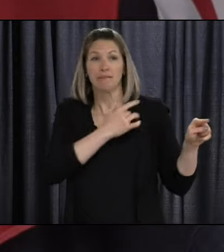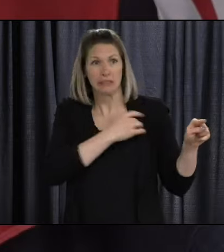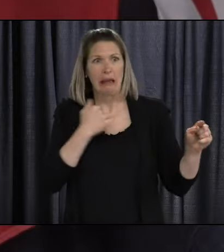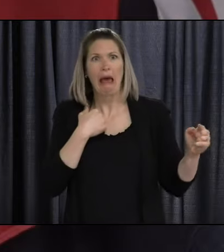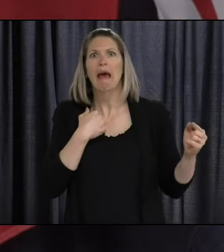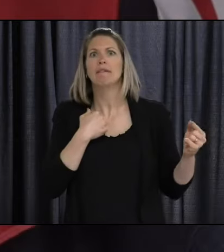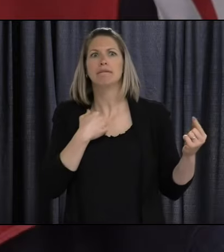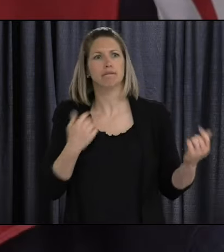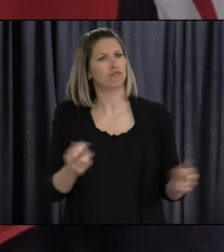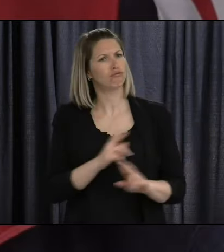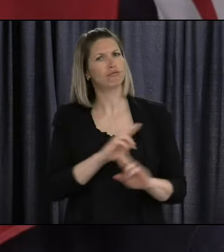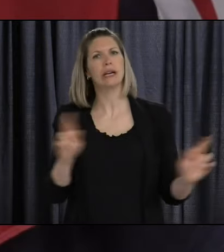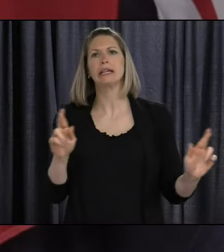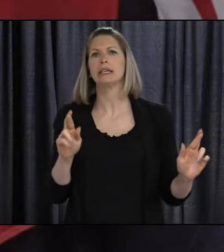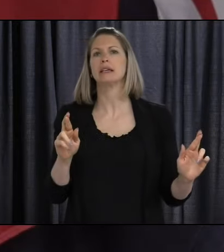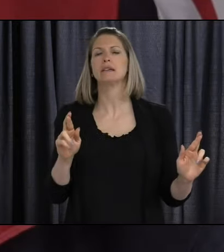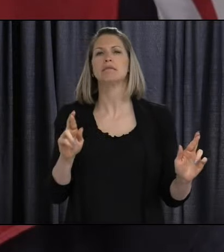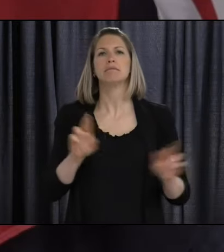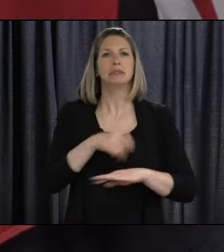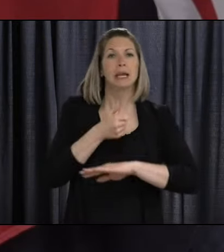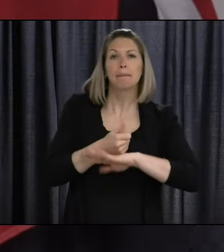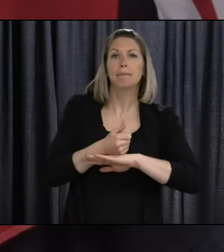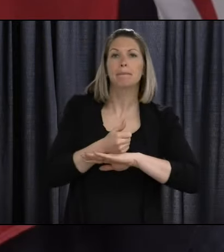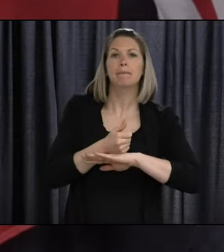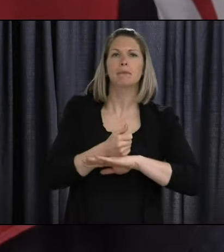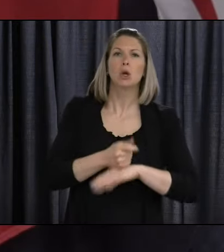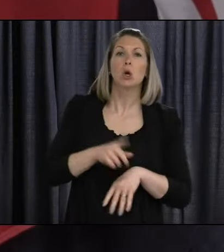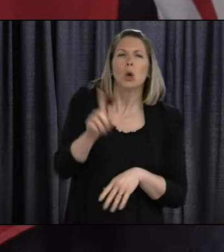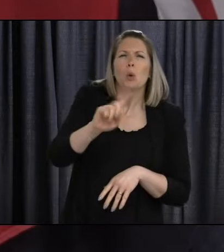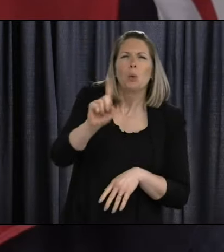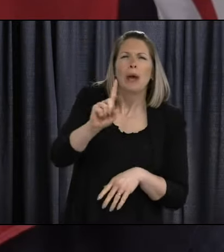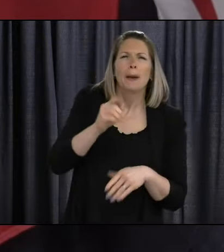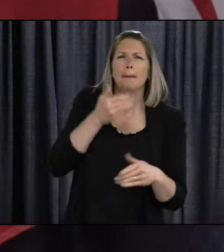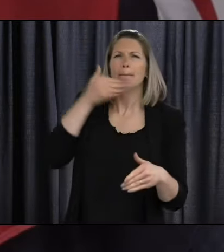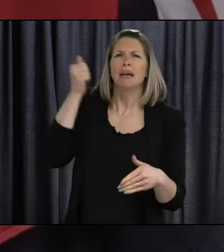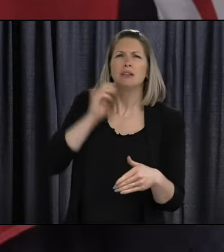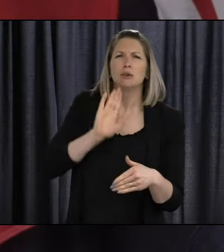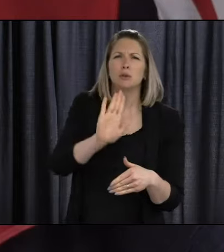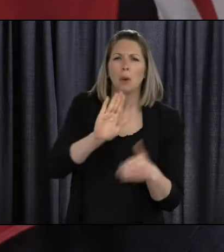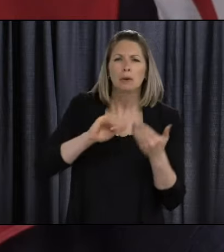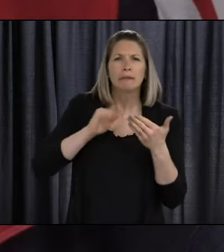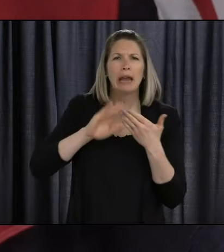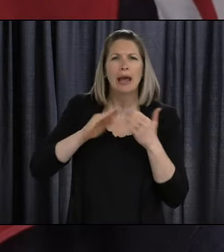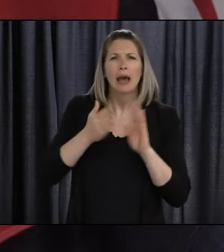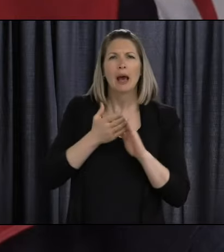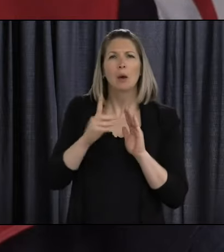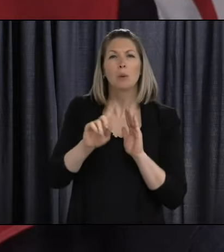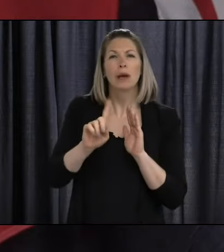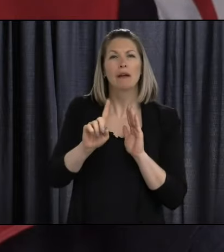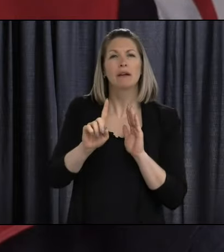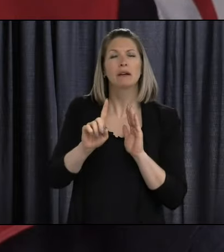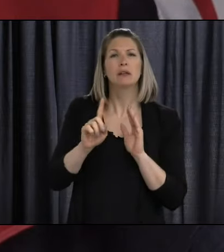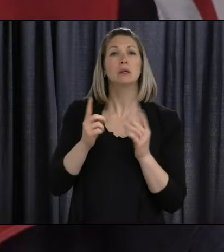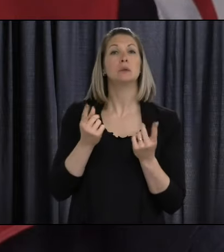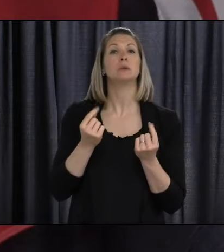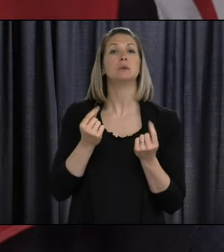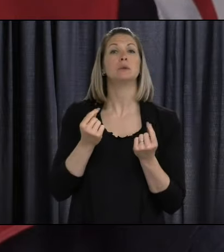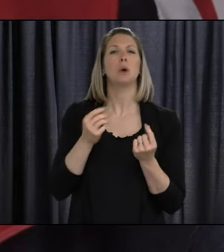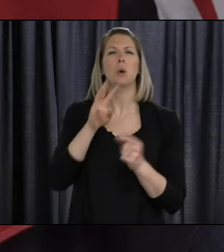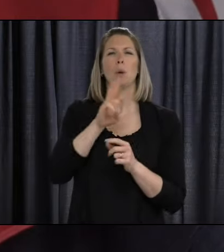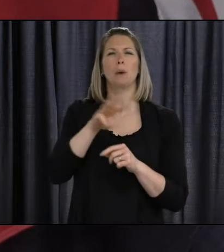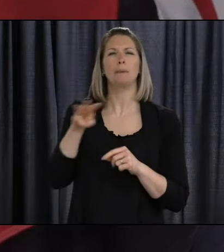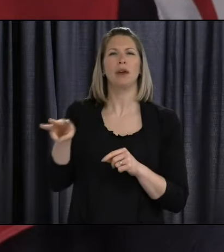they need. Now, if you want to find the location of where that service is delivered closest to you, you visit the